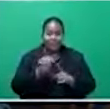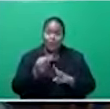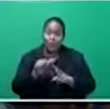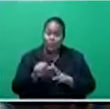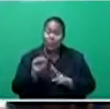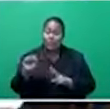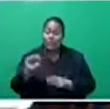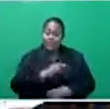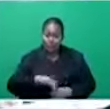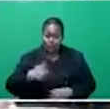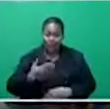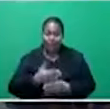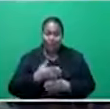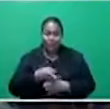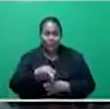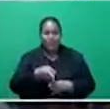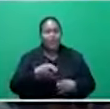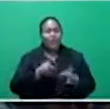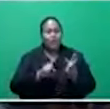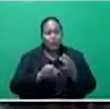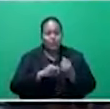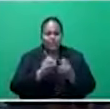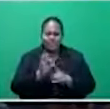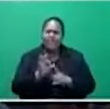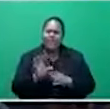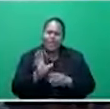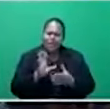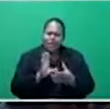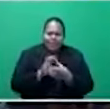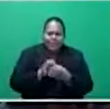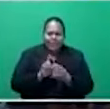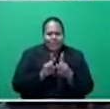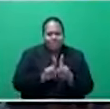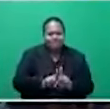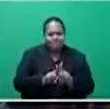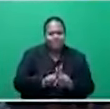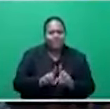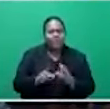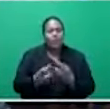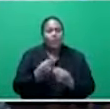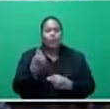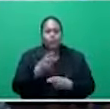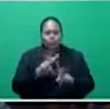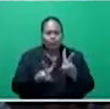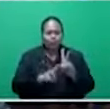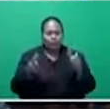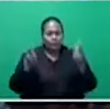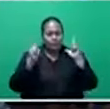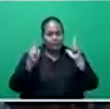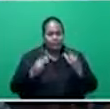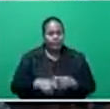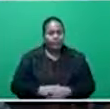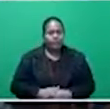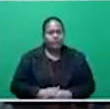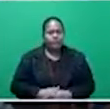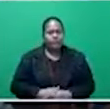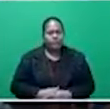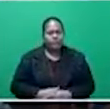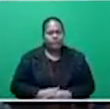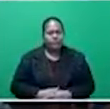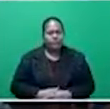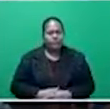USP, and also he has very close links and openly known with the VC. So, unfortunately, I mean,